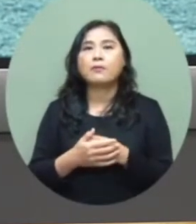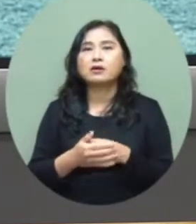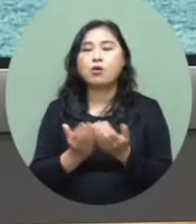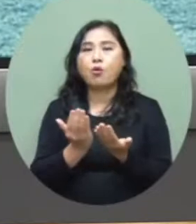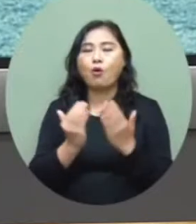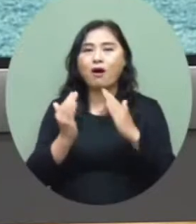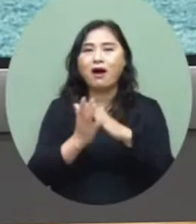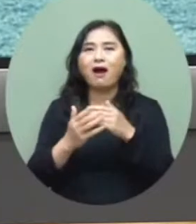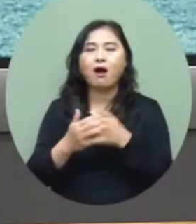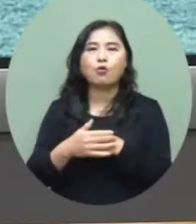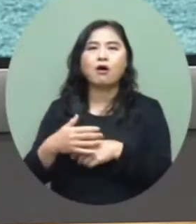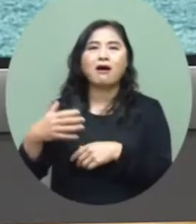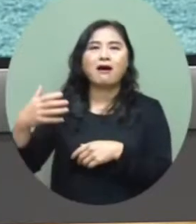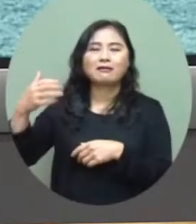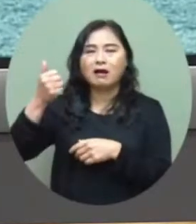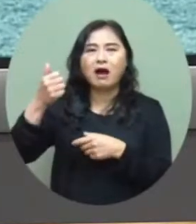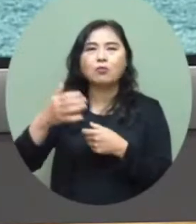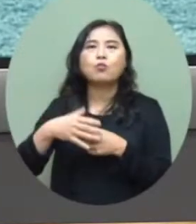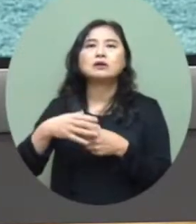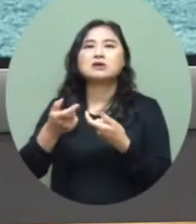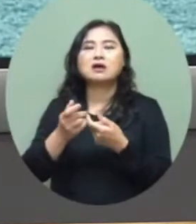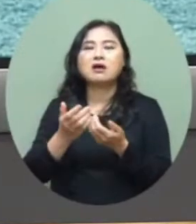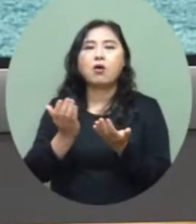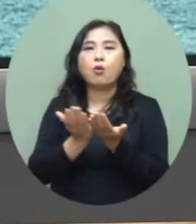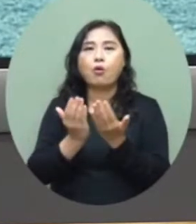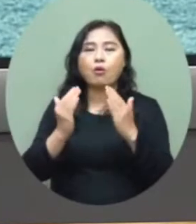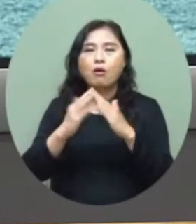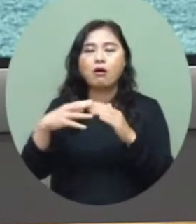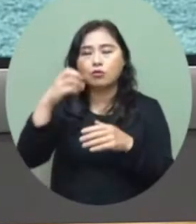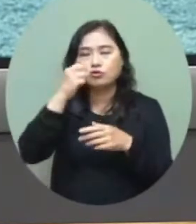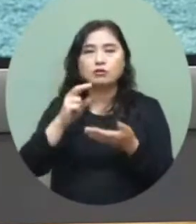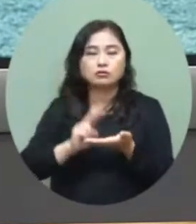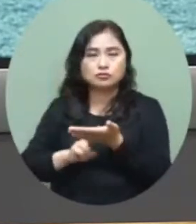classes resume. In a letter to